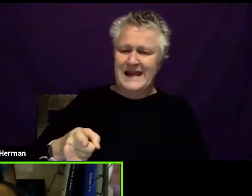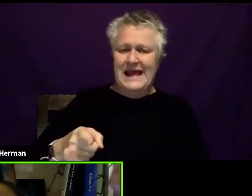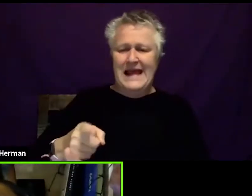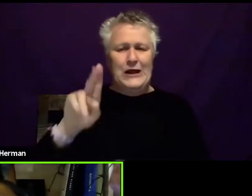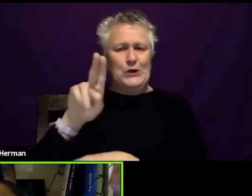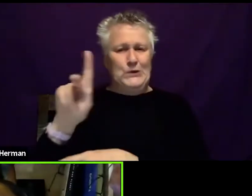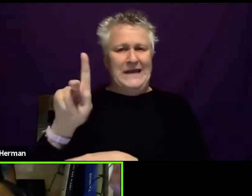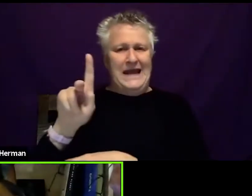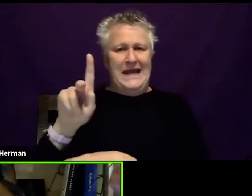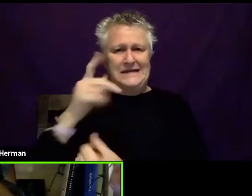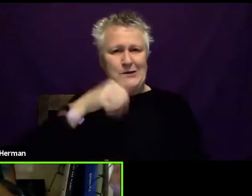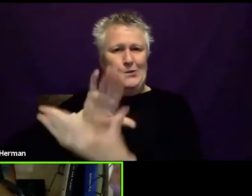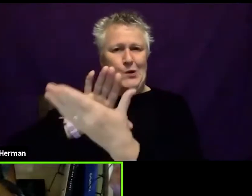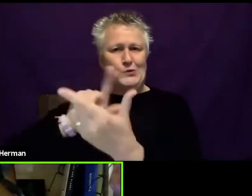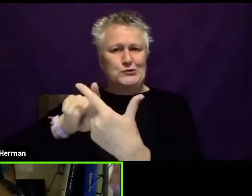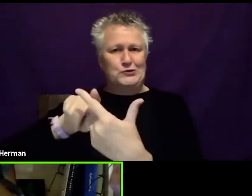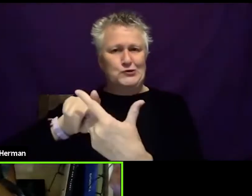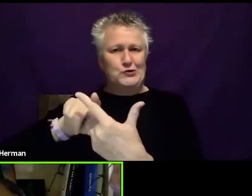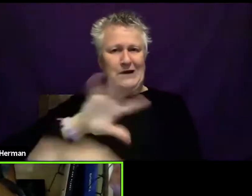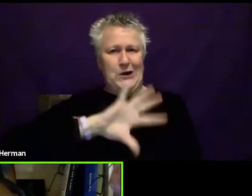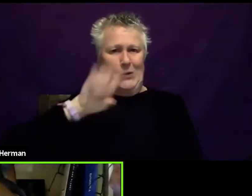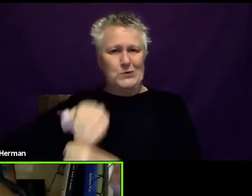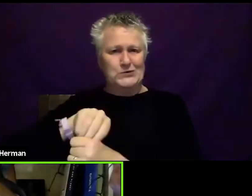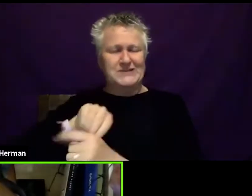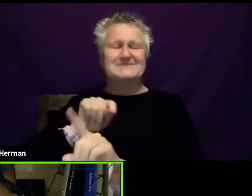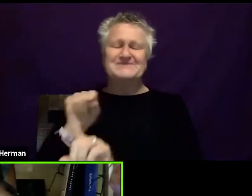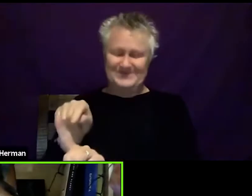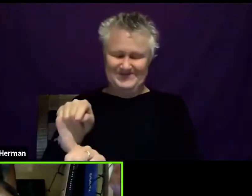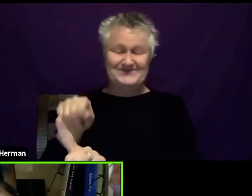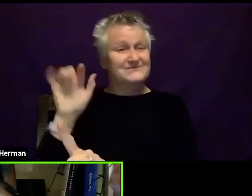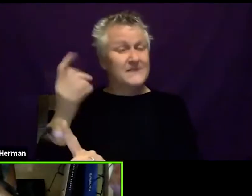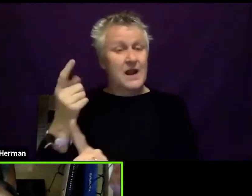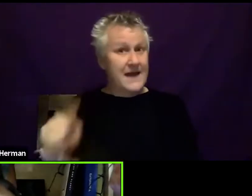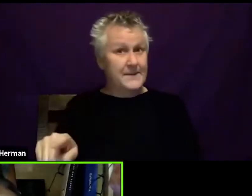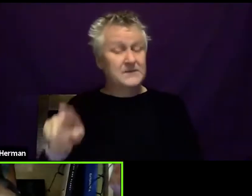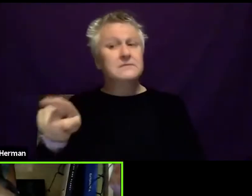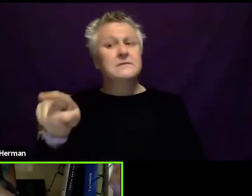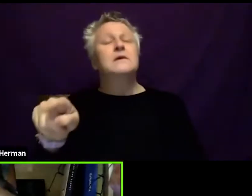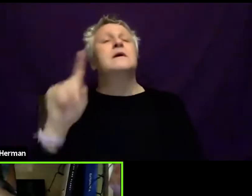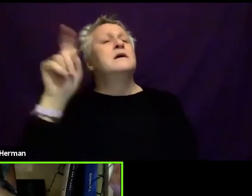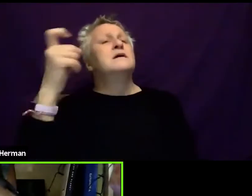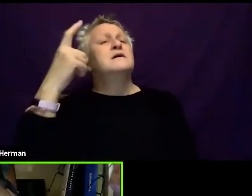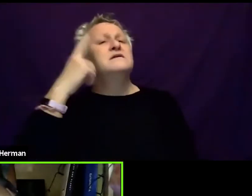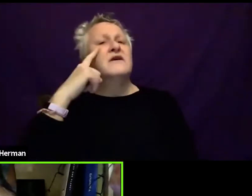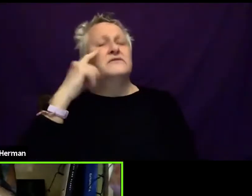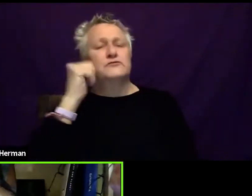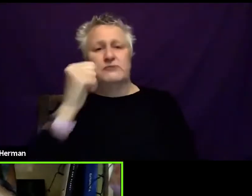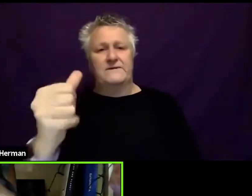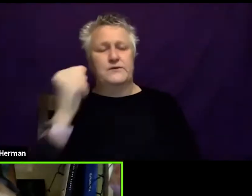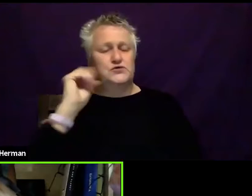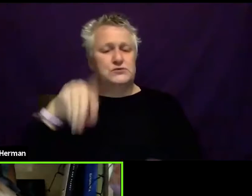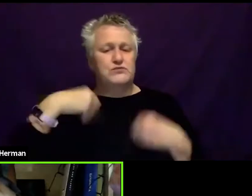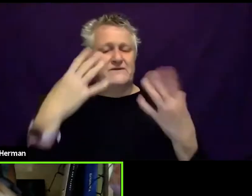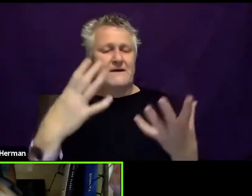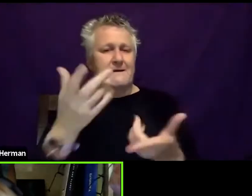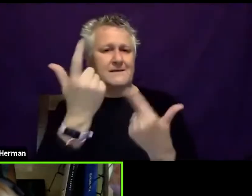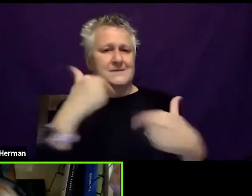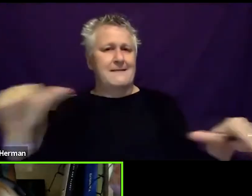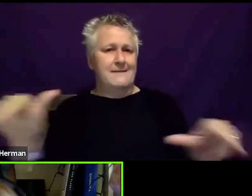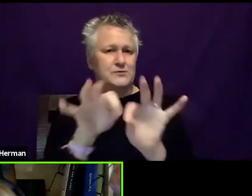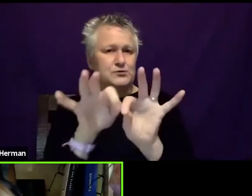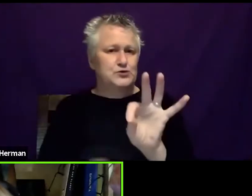level was the government refused to have a British Sign Language interpreter at government